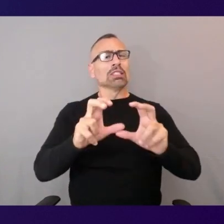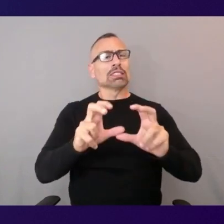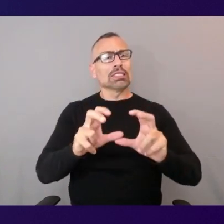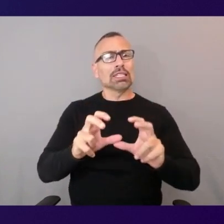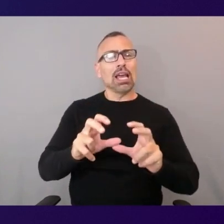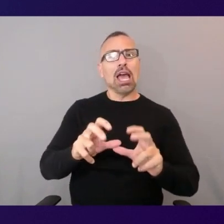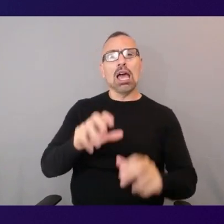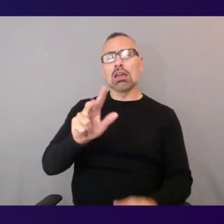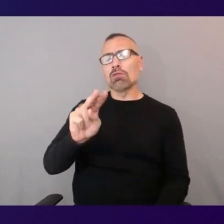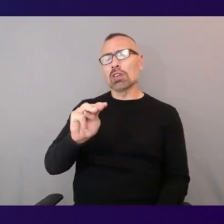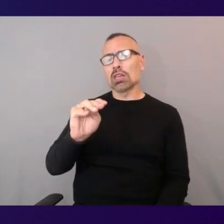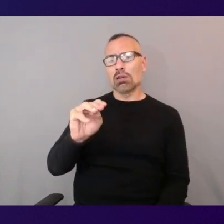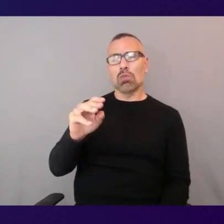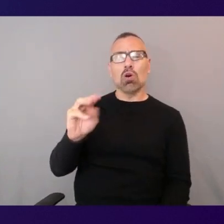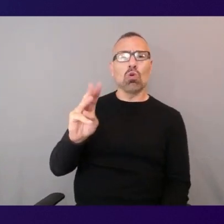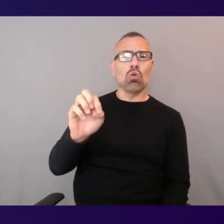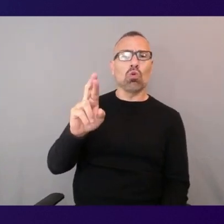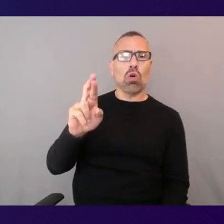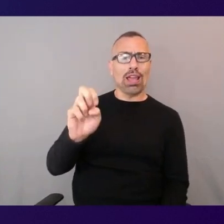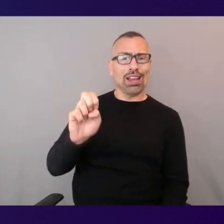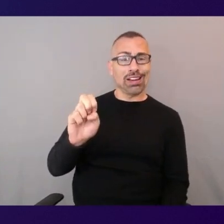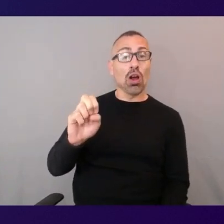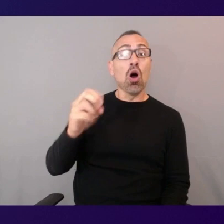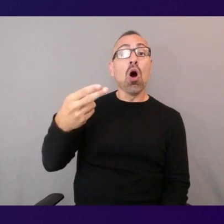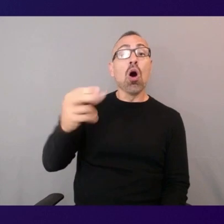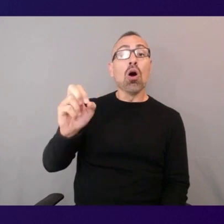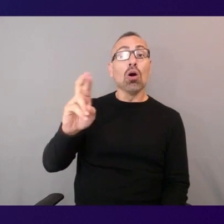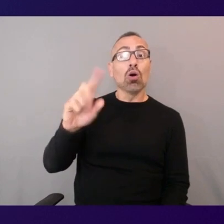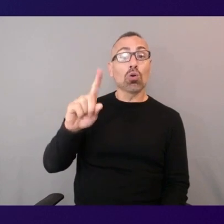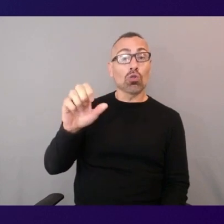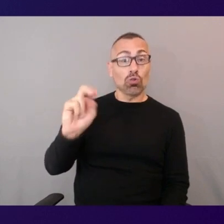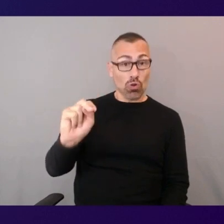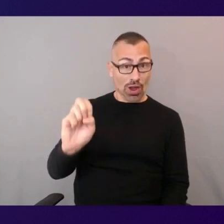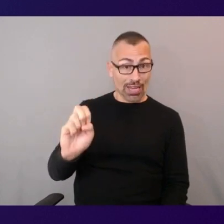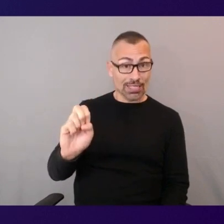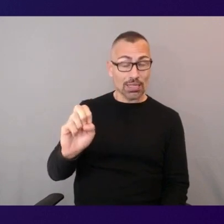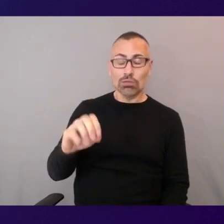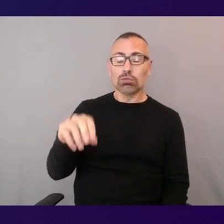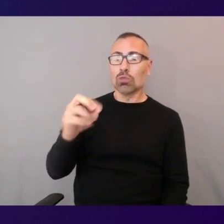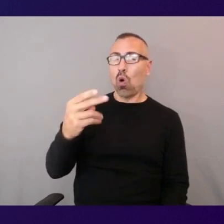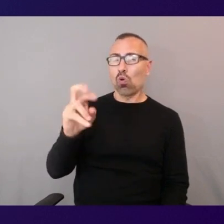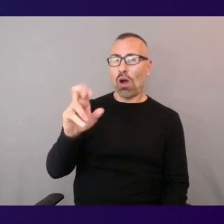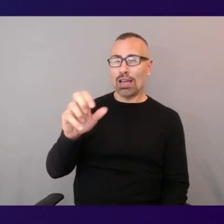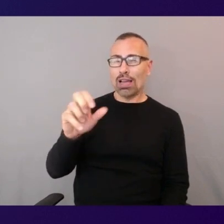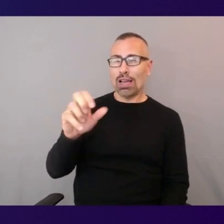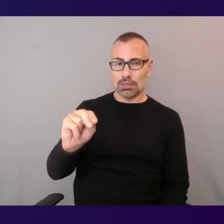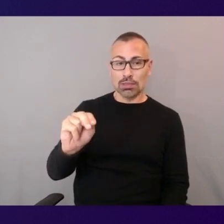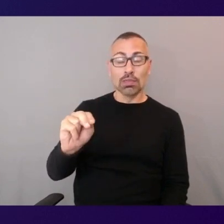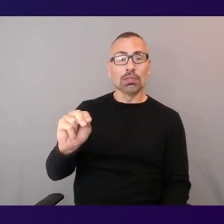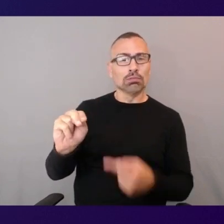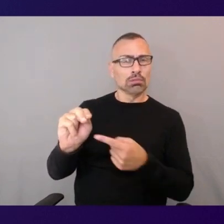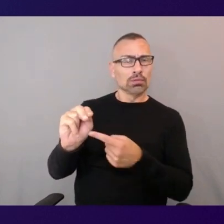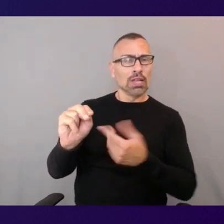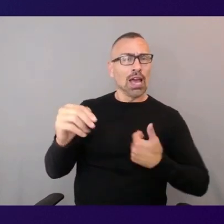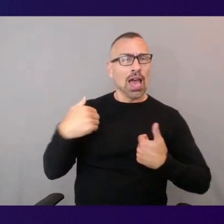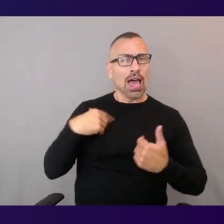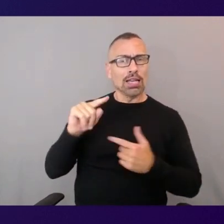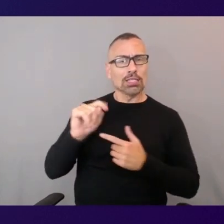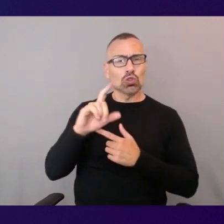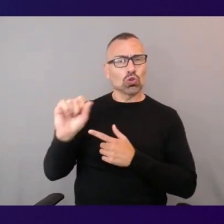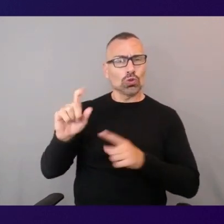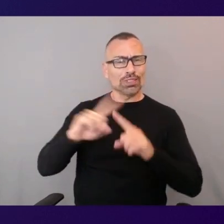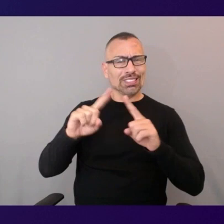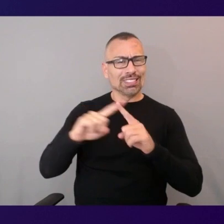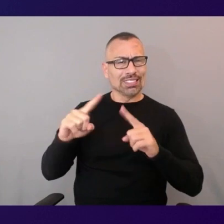to, with Horizon you have pools in different areas, and they were hoping that maybe they can have one of those